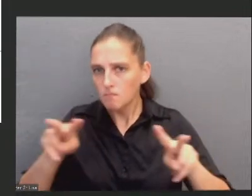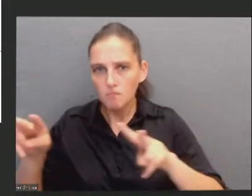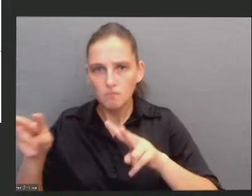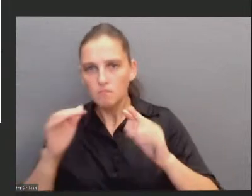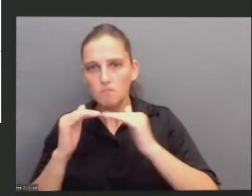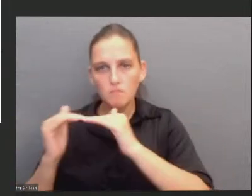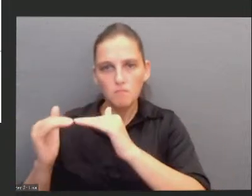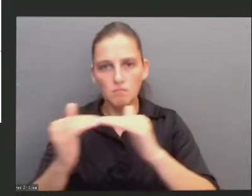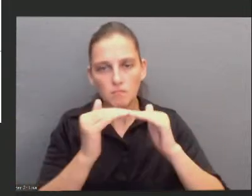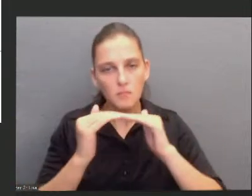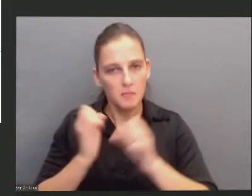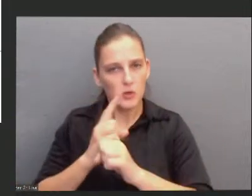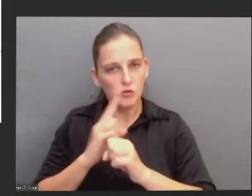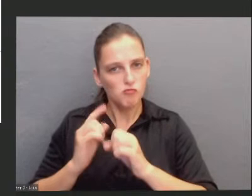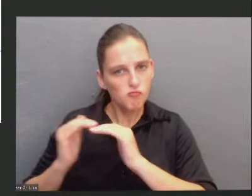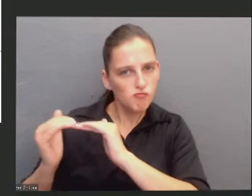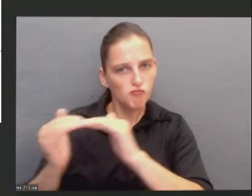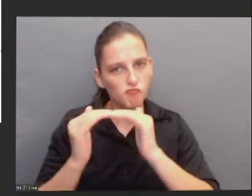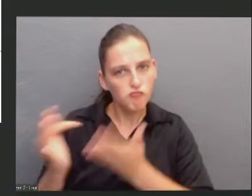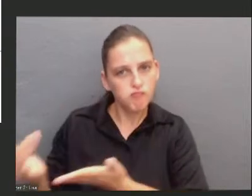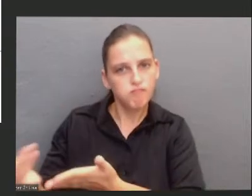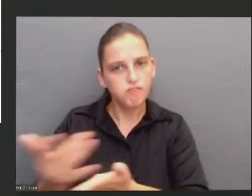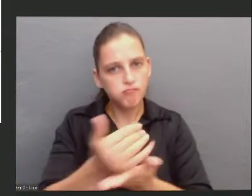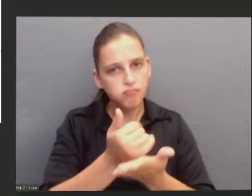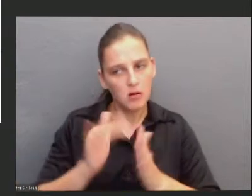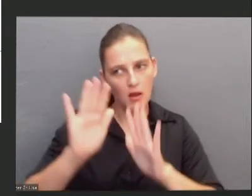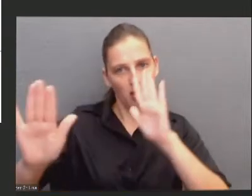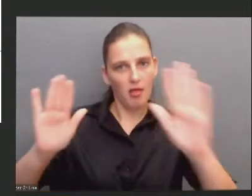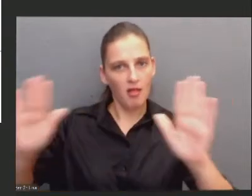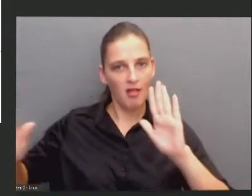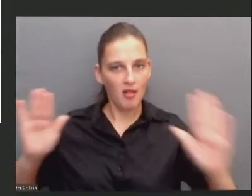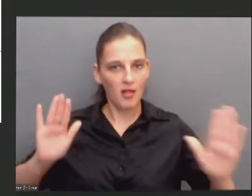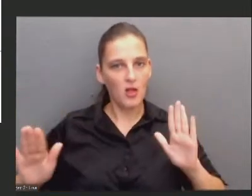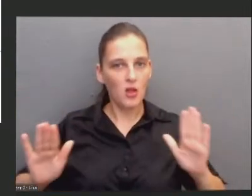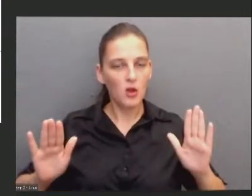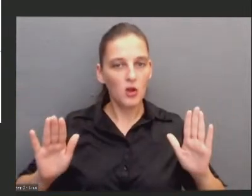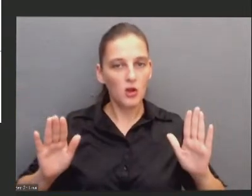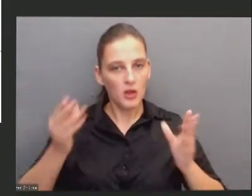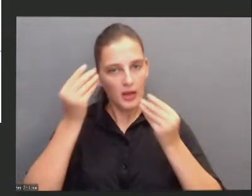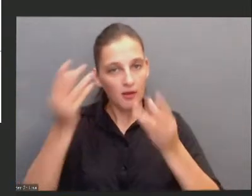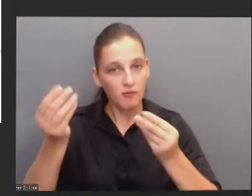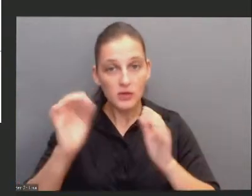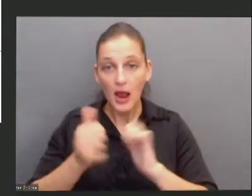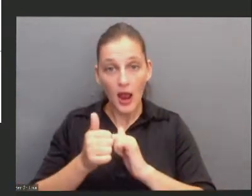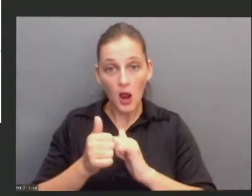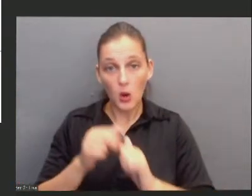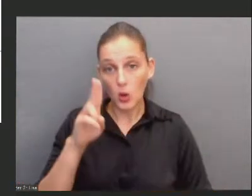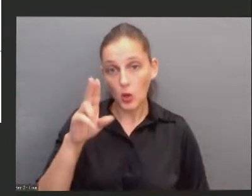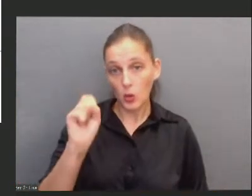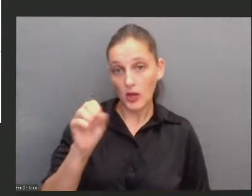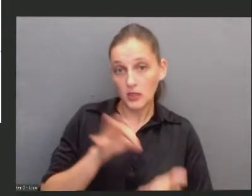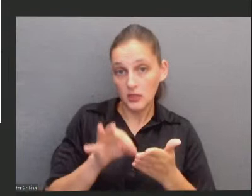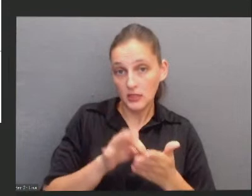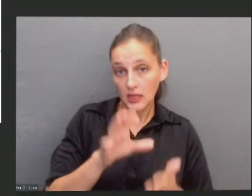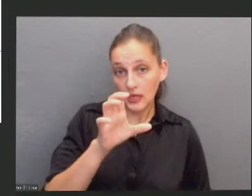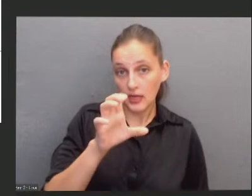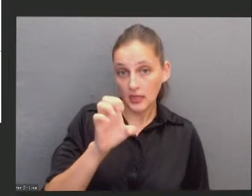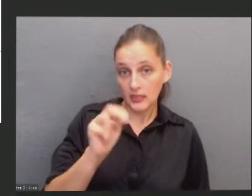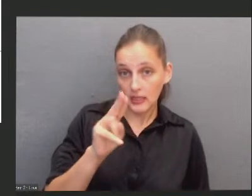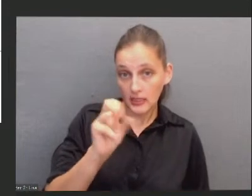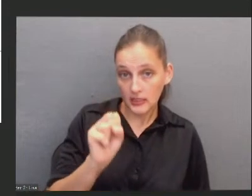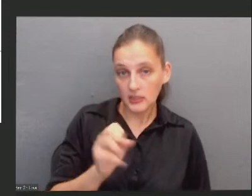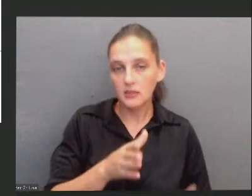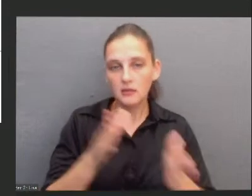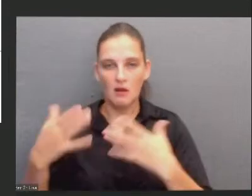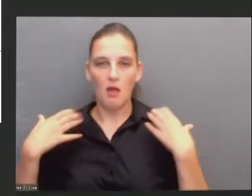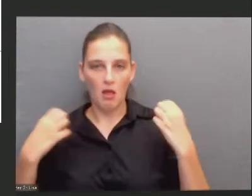of demographic and socioeconomic data in the US Census and health data. And it's